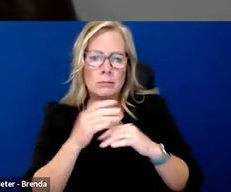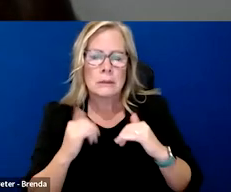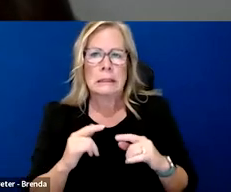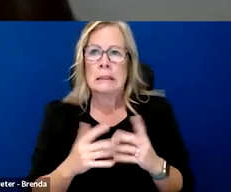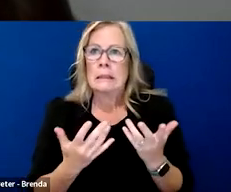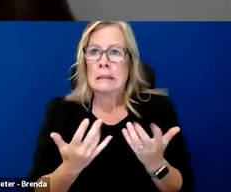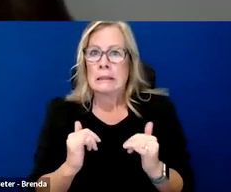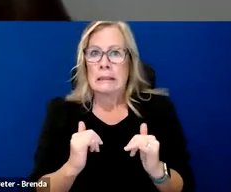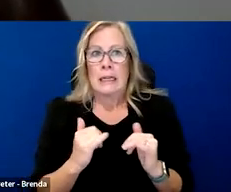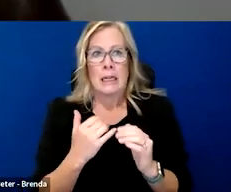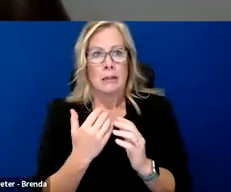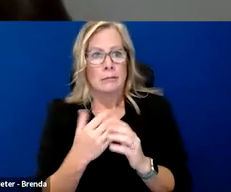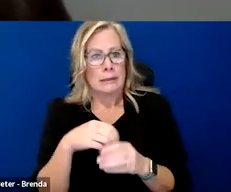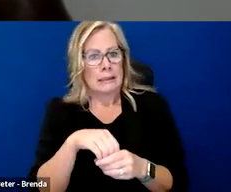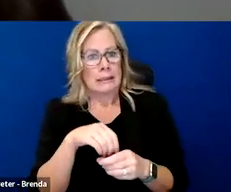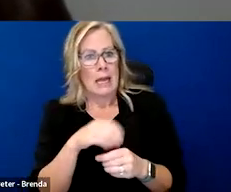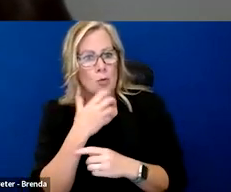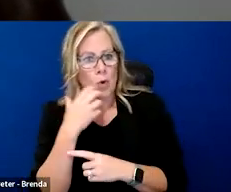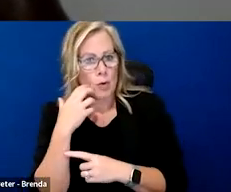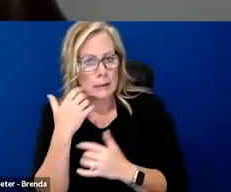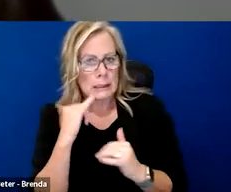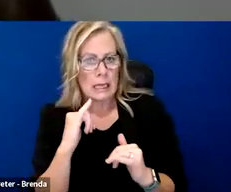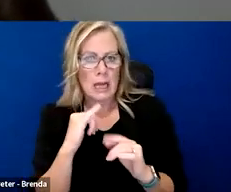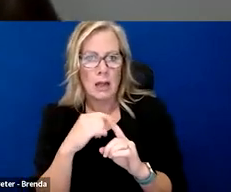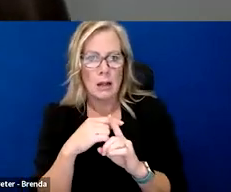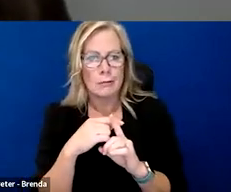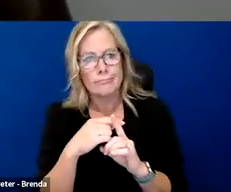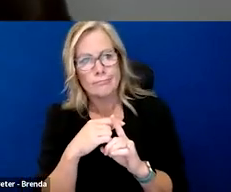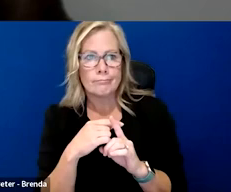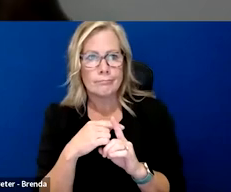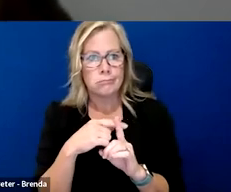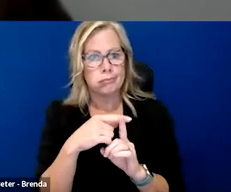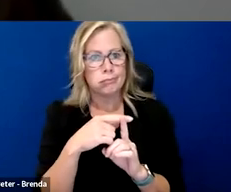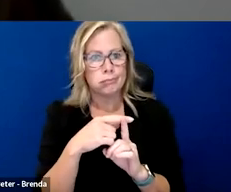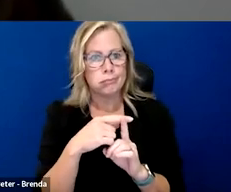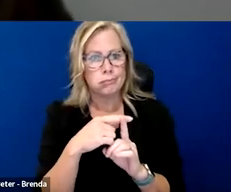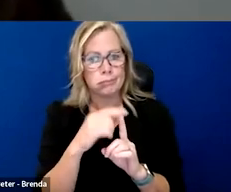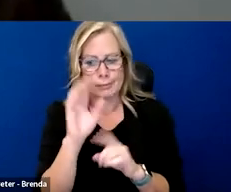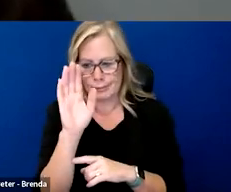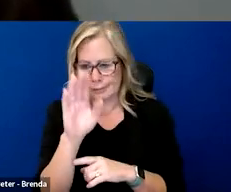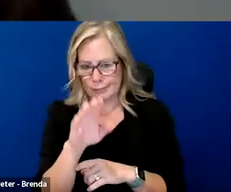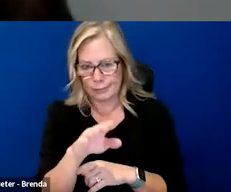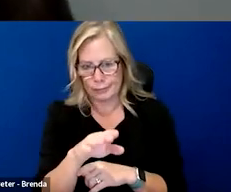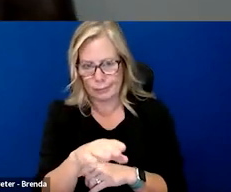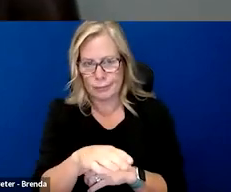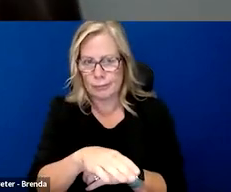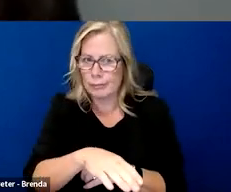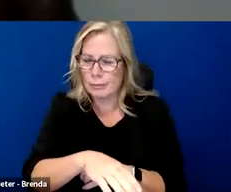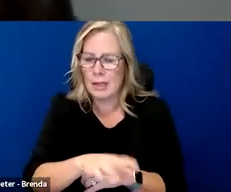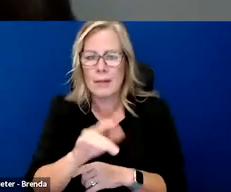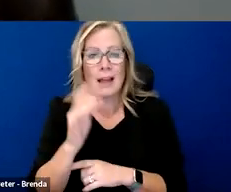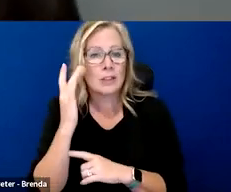warm inside, still till pretty late, which is another reason why during extreme